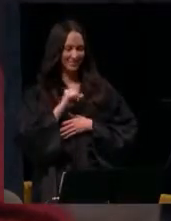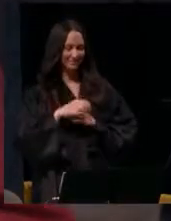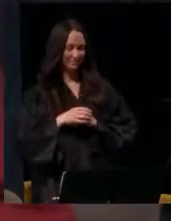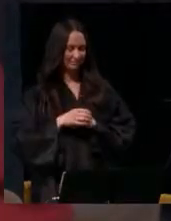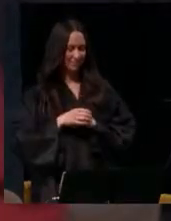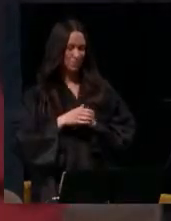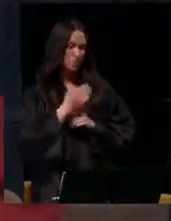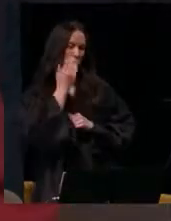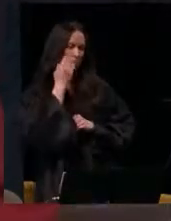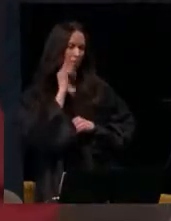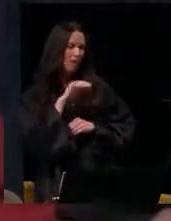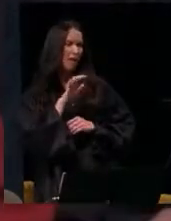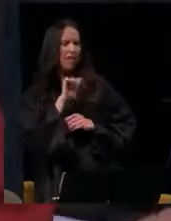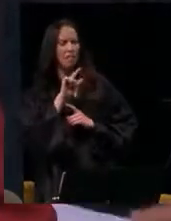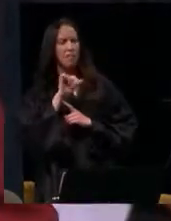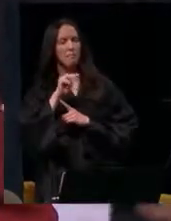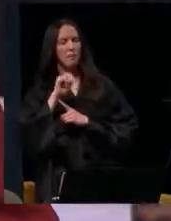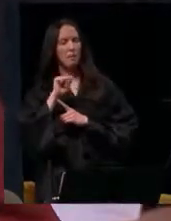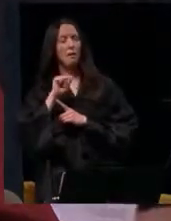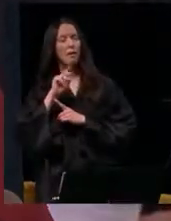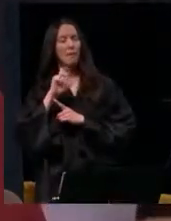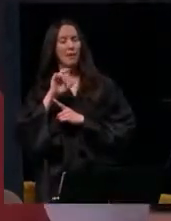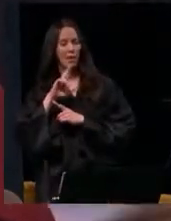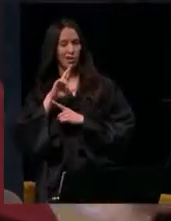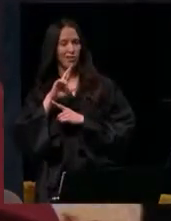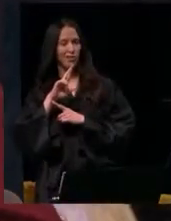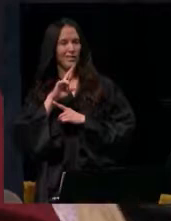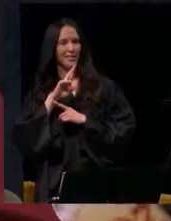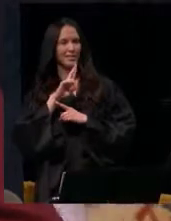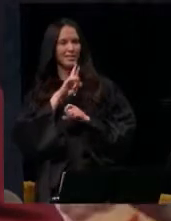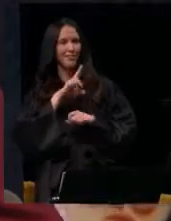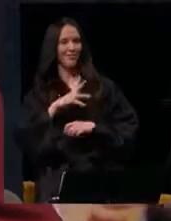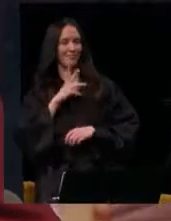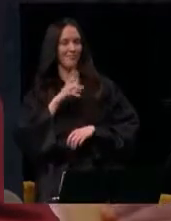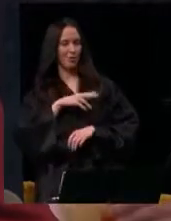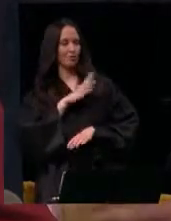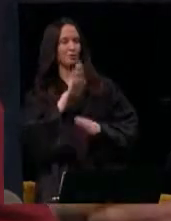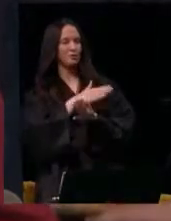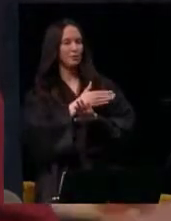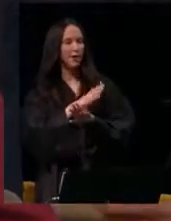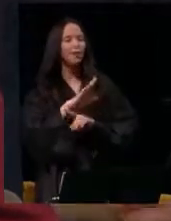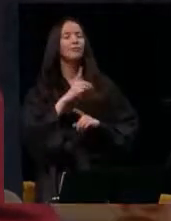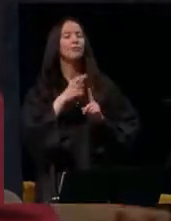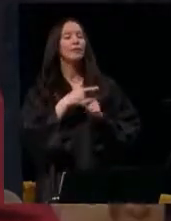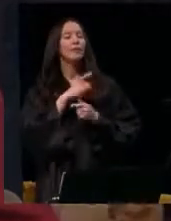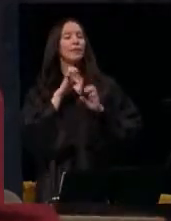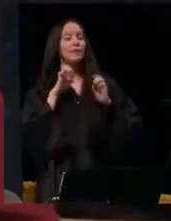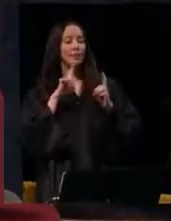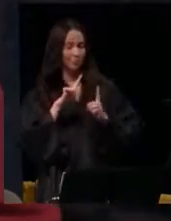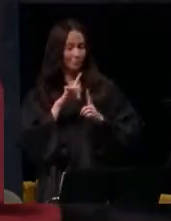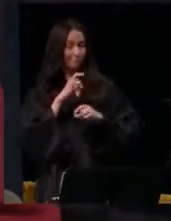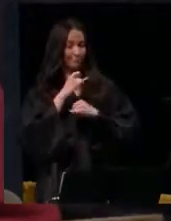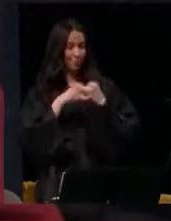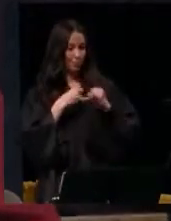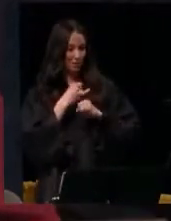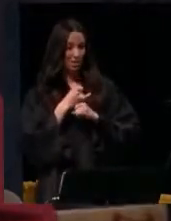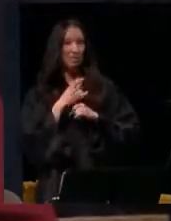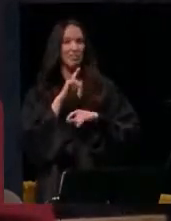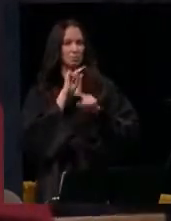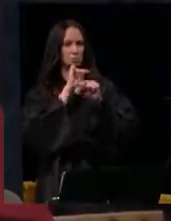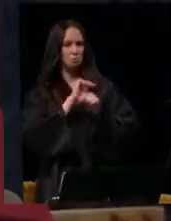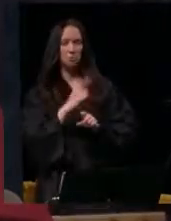know that an alma mater is the official song or anthem of an educational institution, and its tradition has been in use